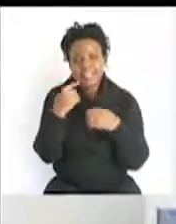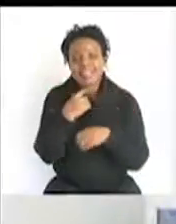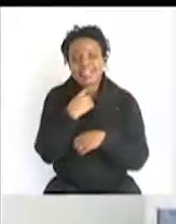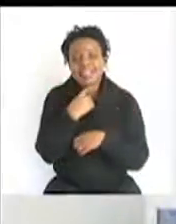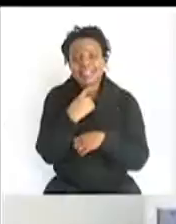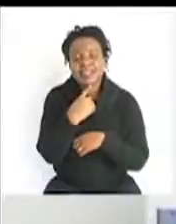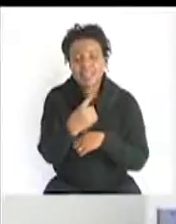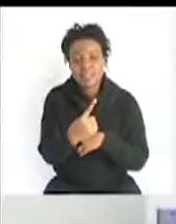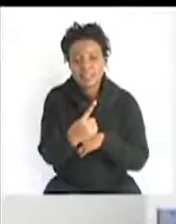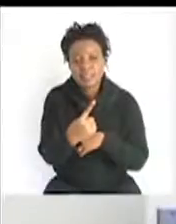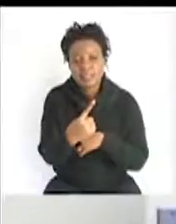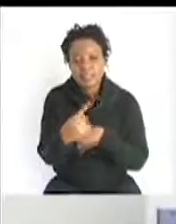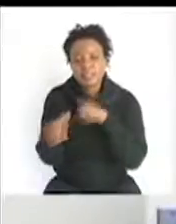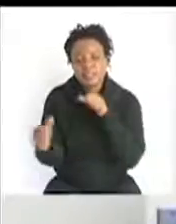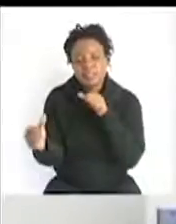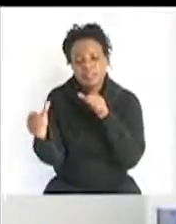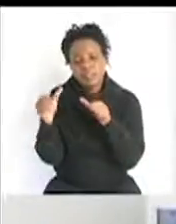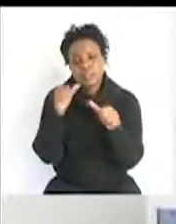eating